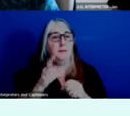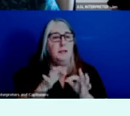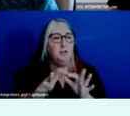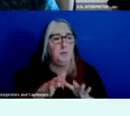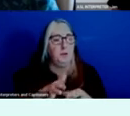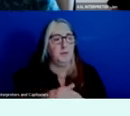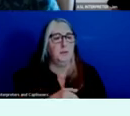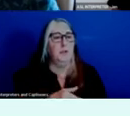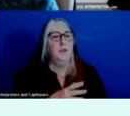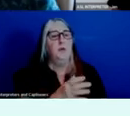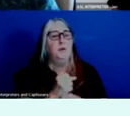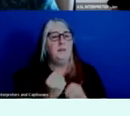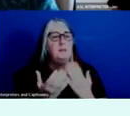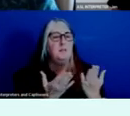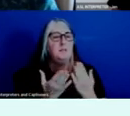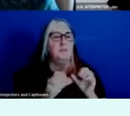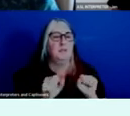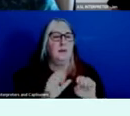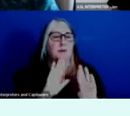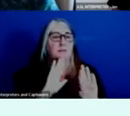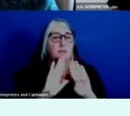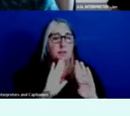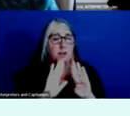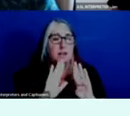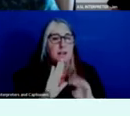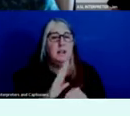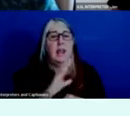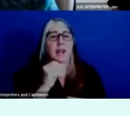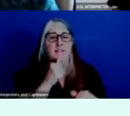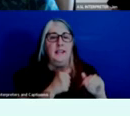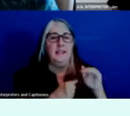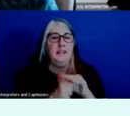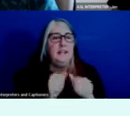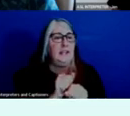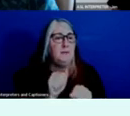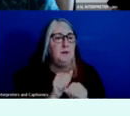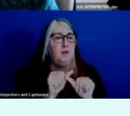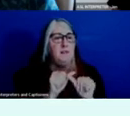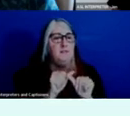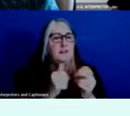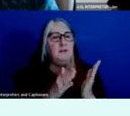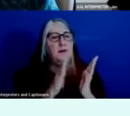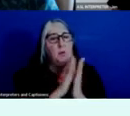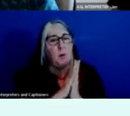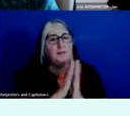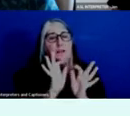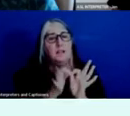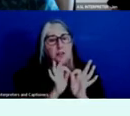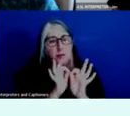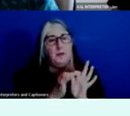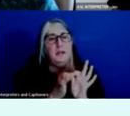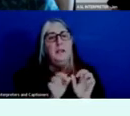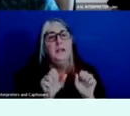understood by my interpreters. Receiving services can be frustrating, and the hidden labor of constantly